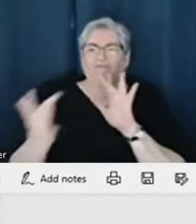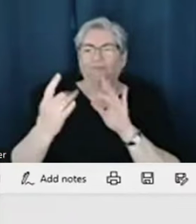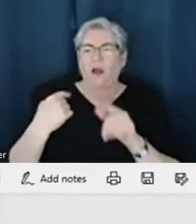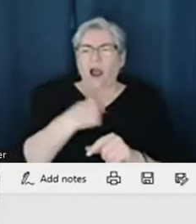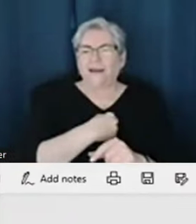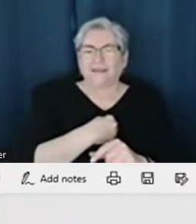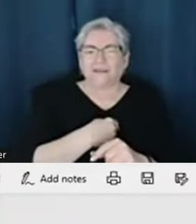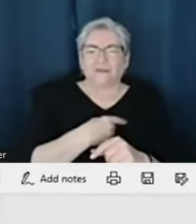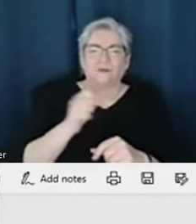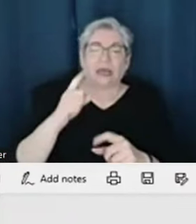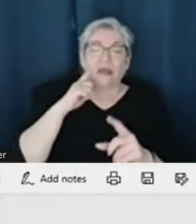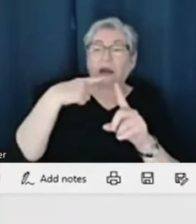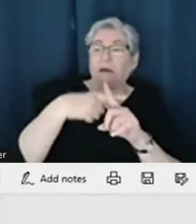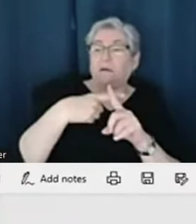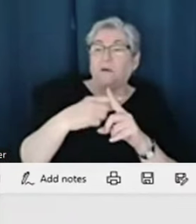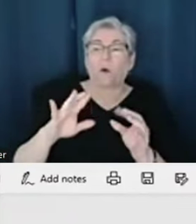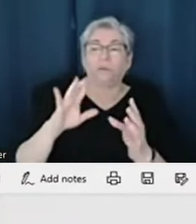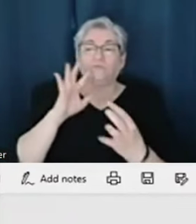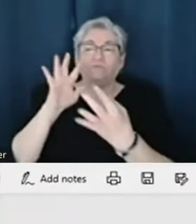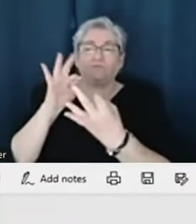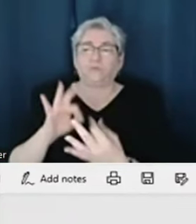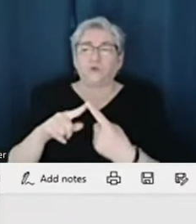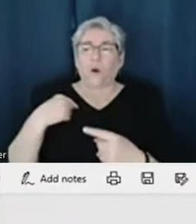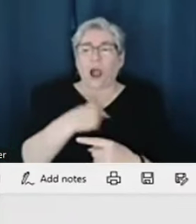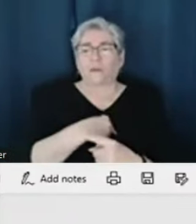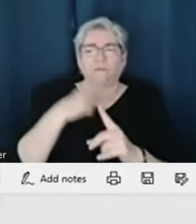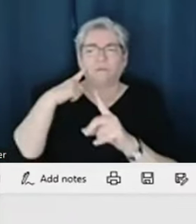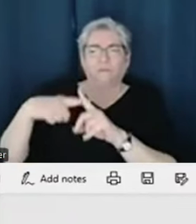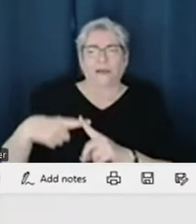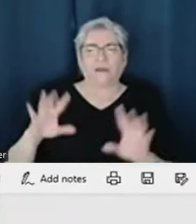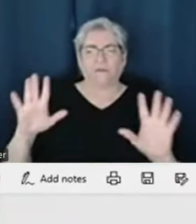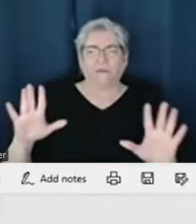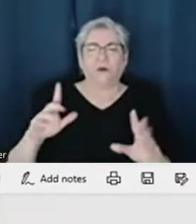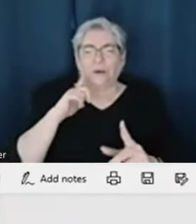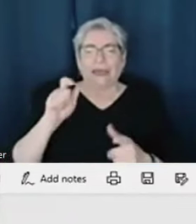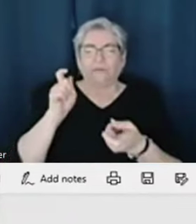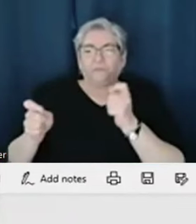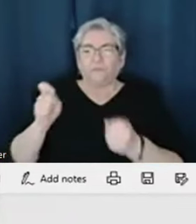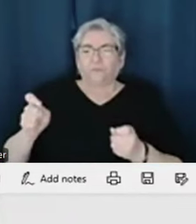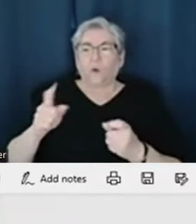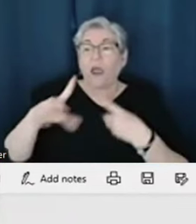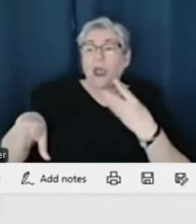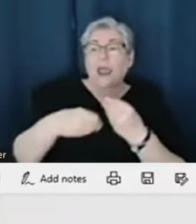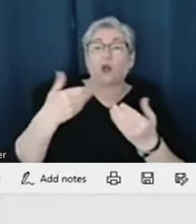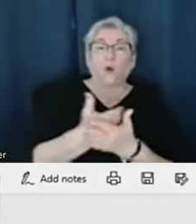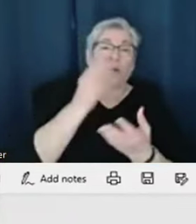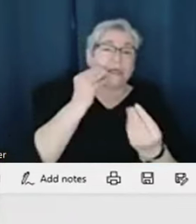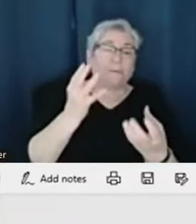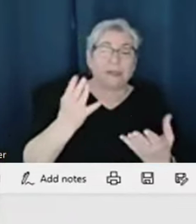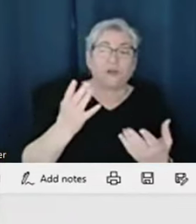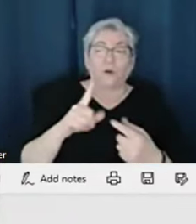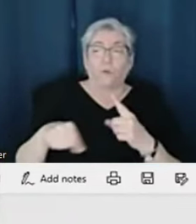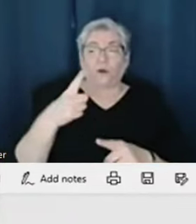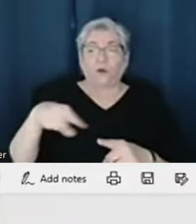constructive criticism to us so that we can make changes or new materials as you all see fit. So